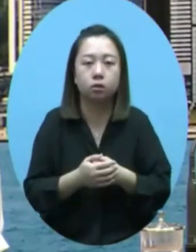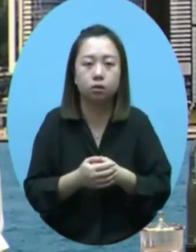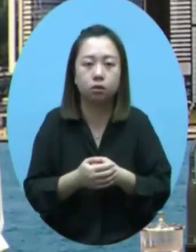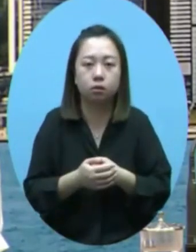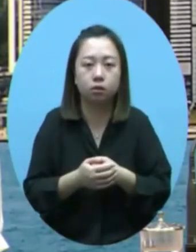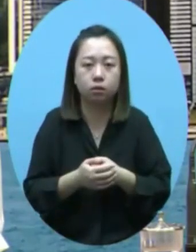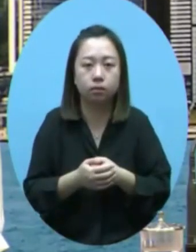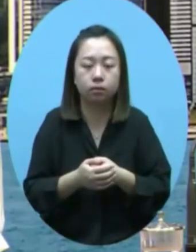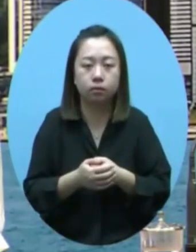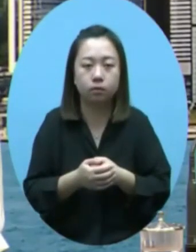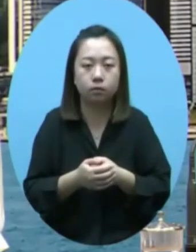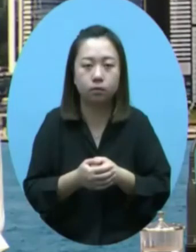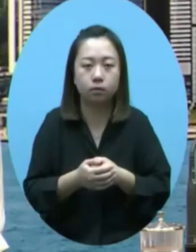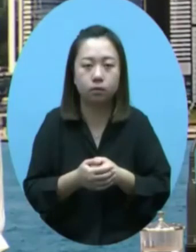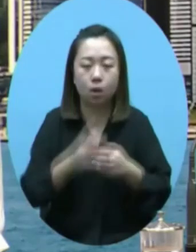isolation facilities.